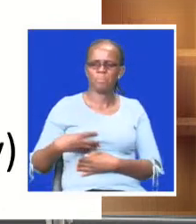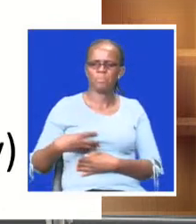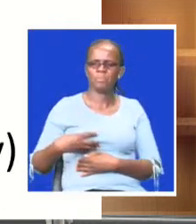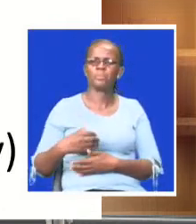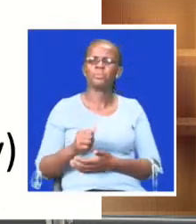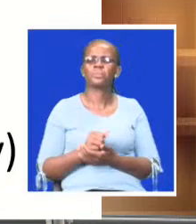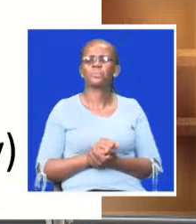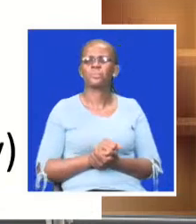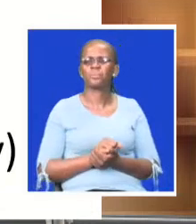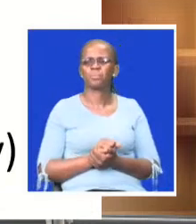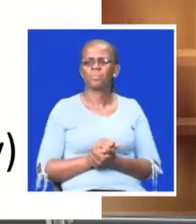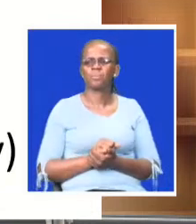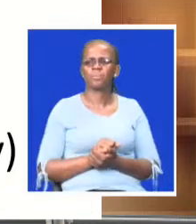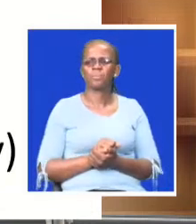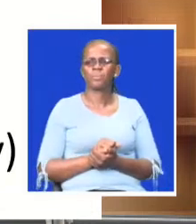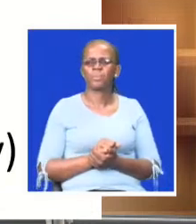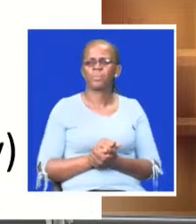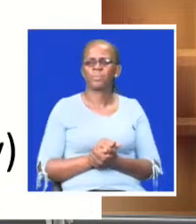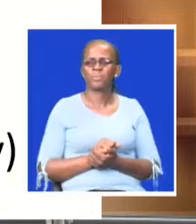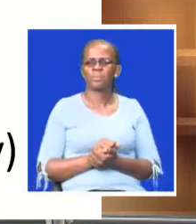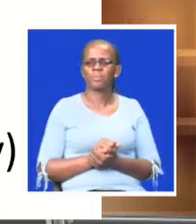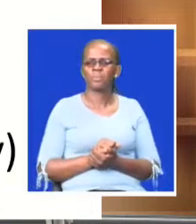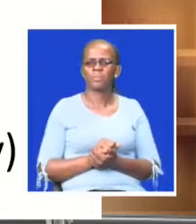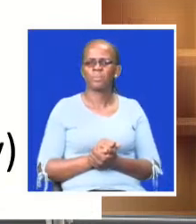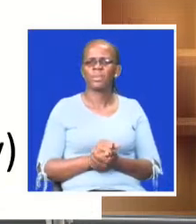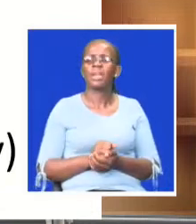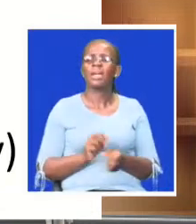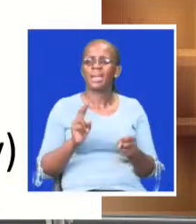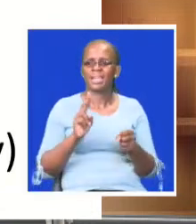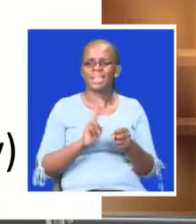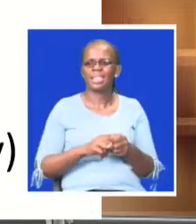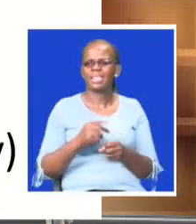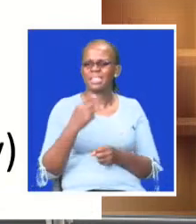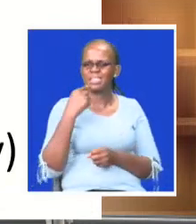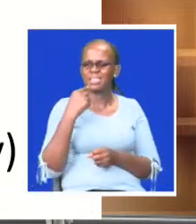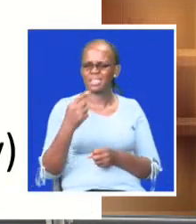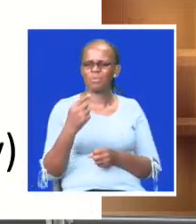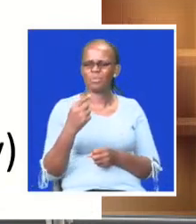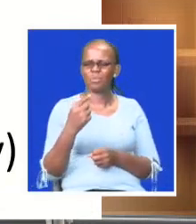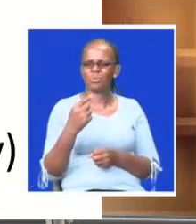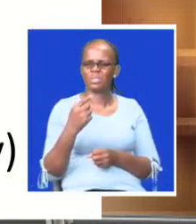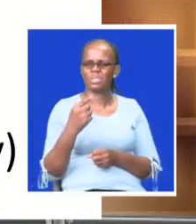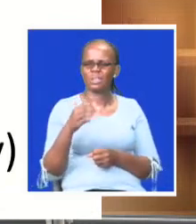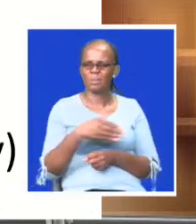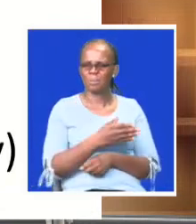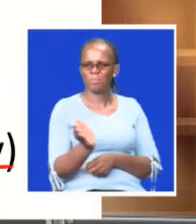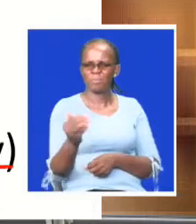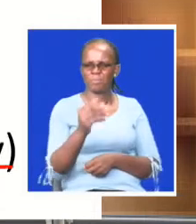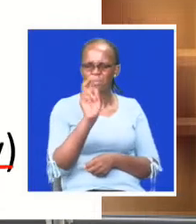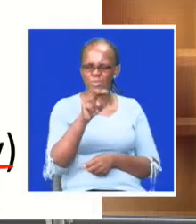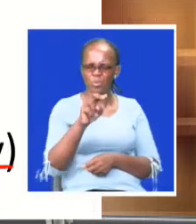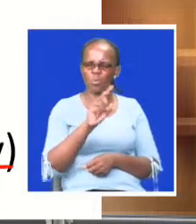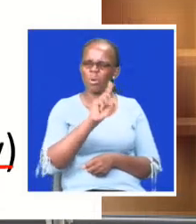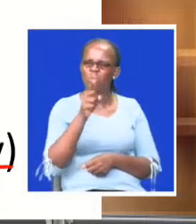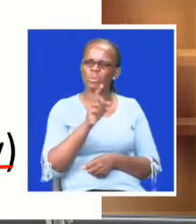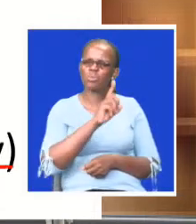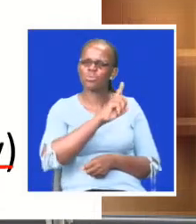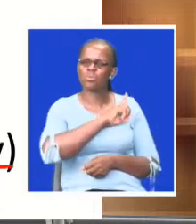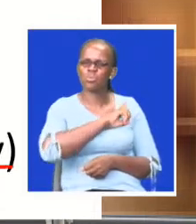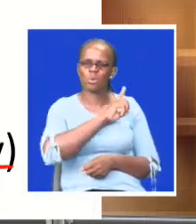Also, we can say it's a trickster. Why? Because it questioned God's authority.